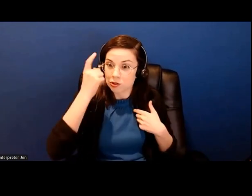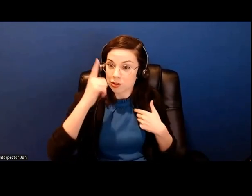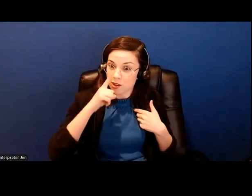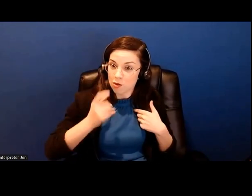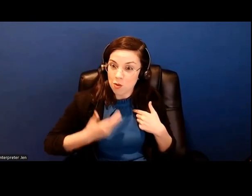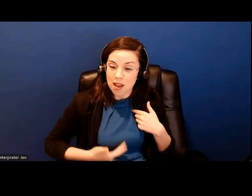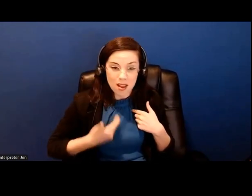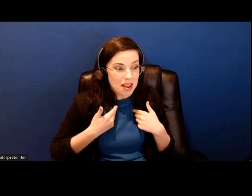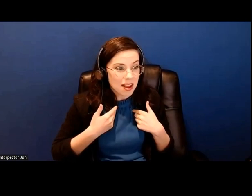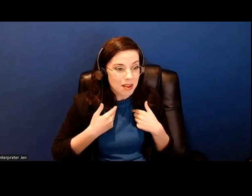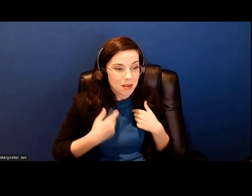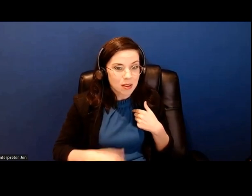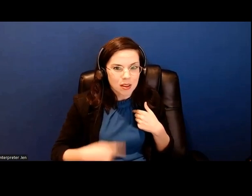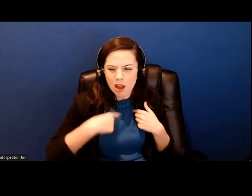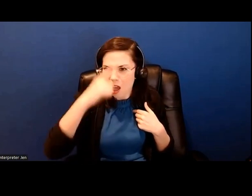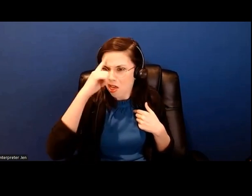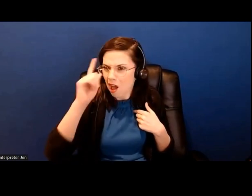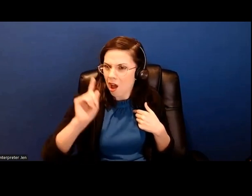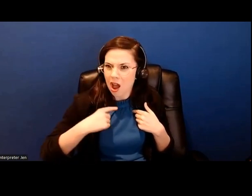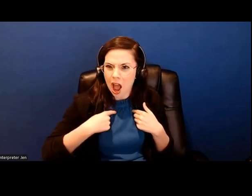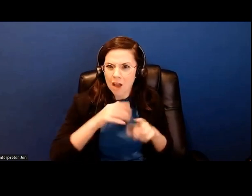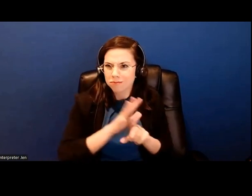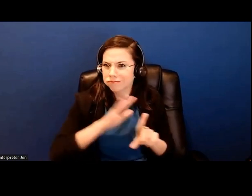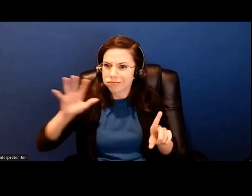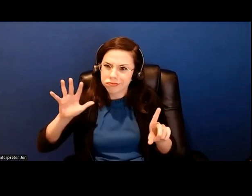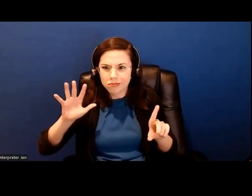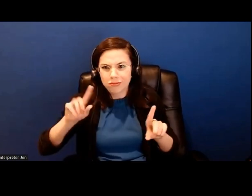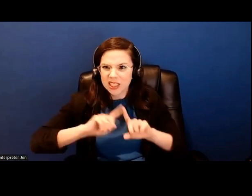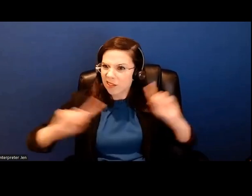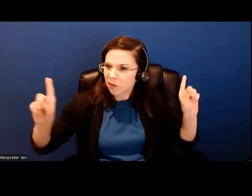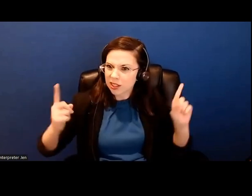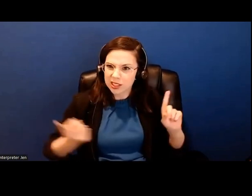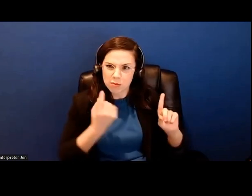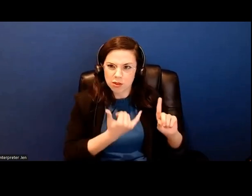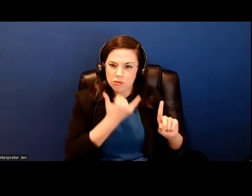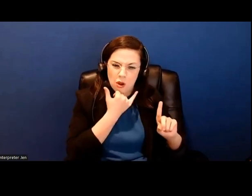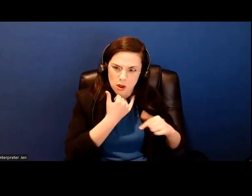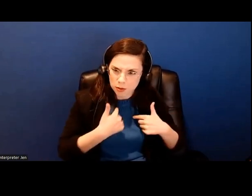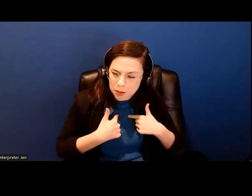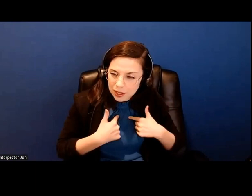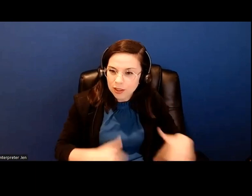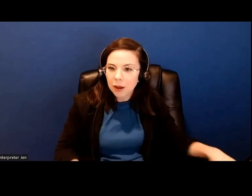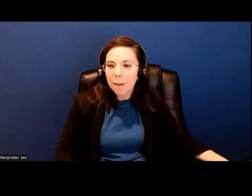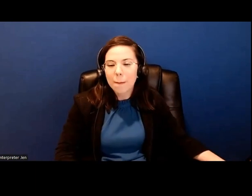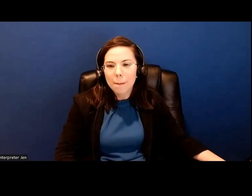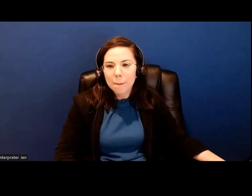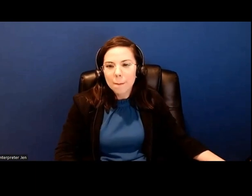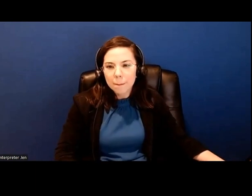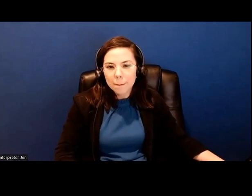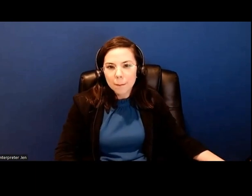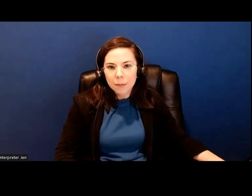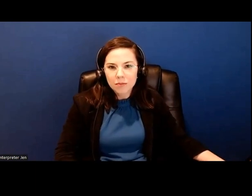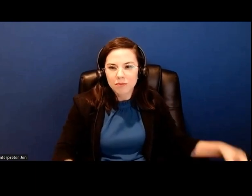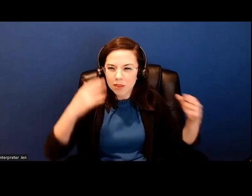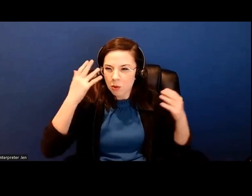really being the black sheep, that something really is wrong with me. Why hasn't